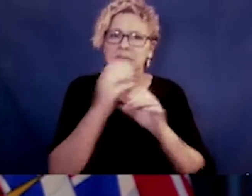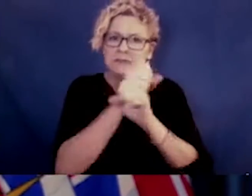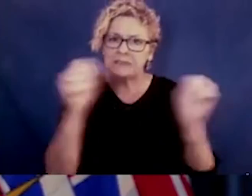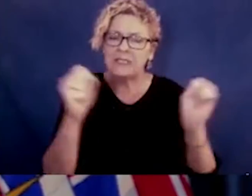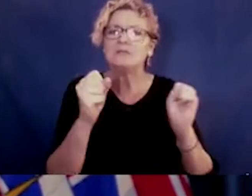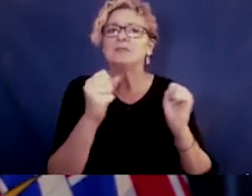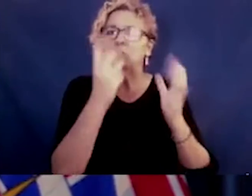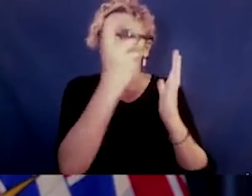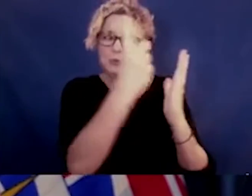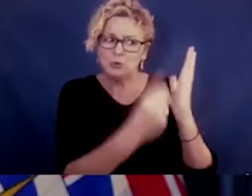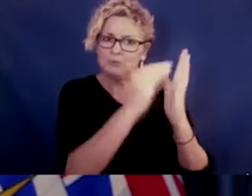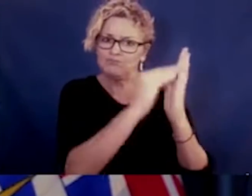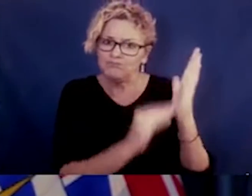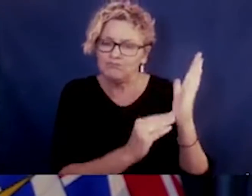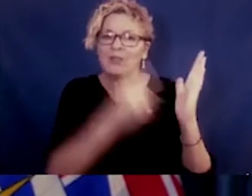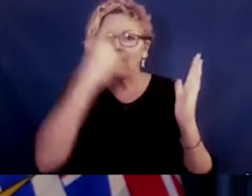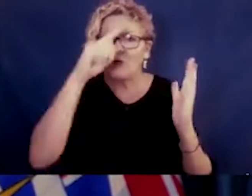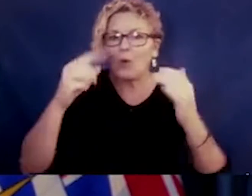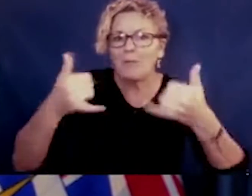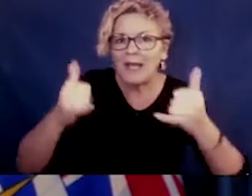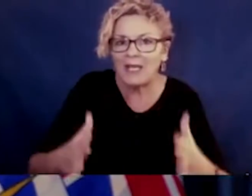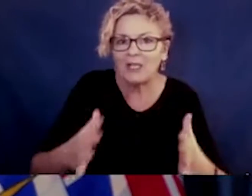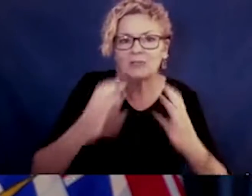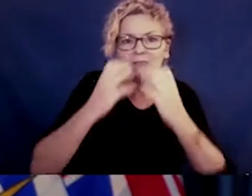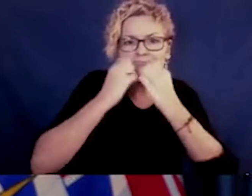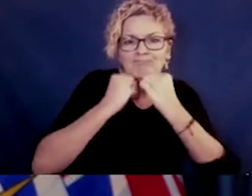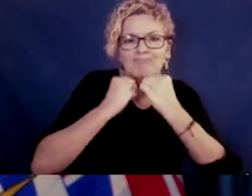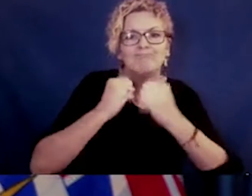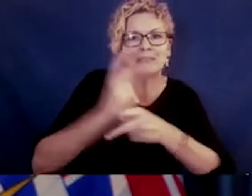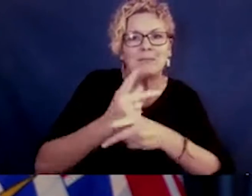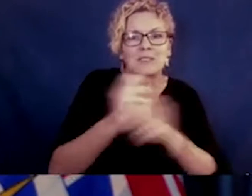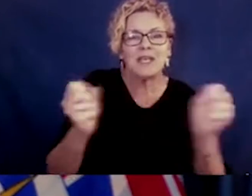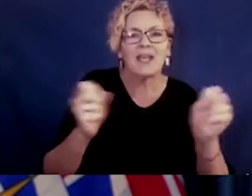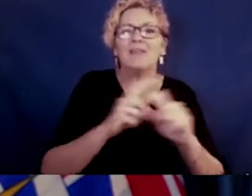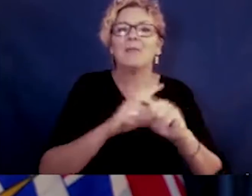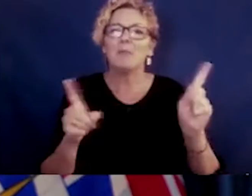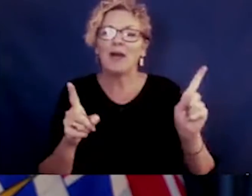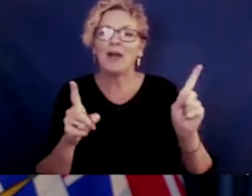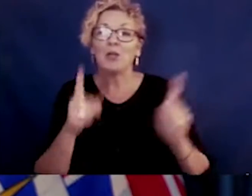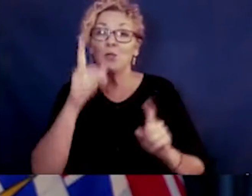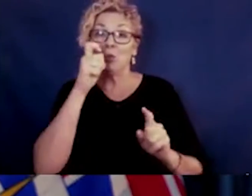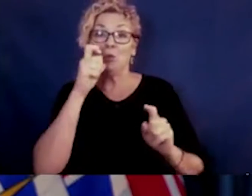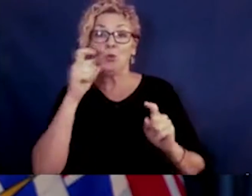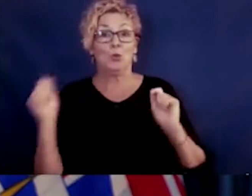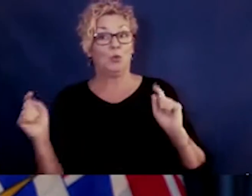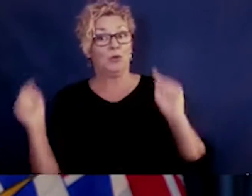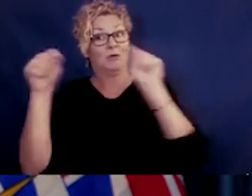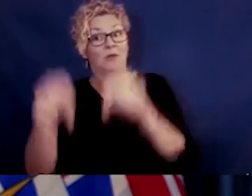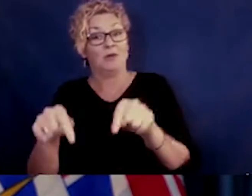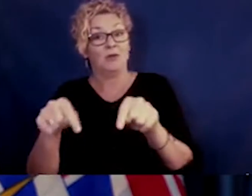careful about spending less time in another area. If you're in a busy workplace, have children in school, then it is all the